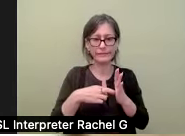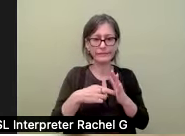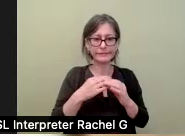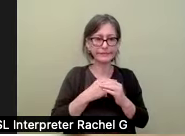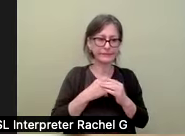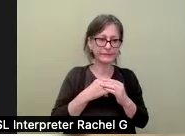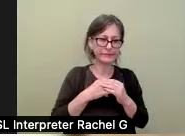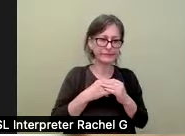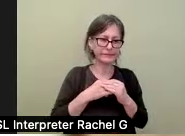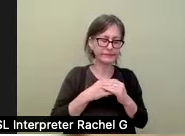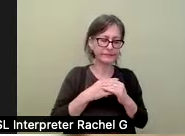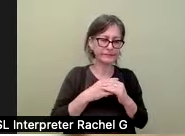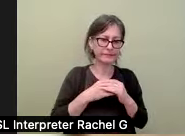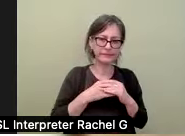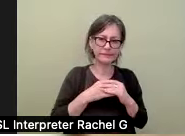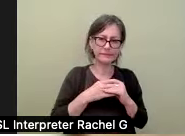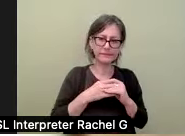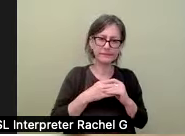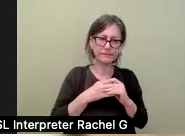effort. Next slide, please.